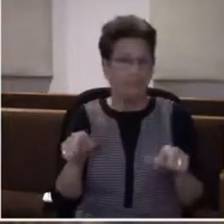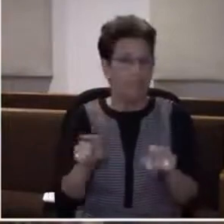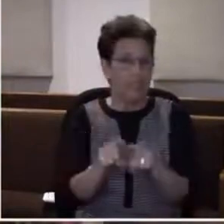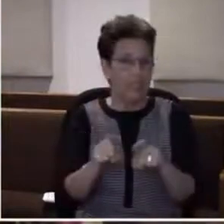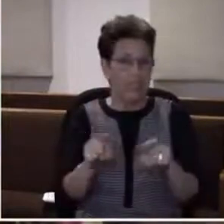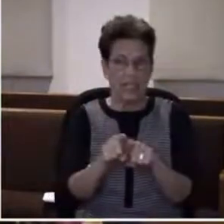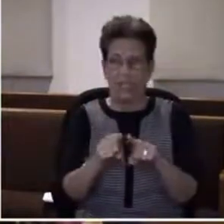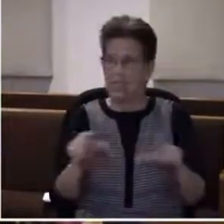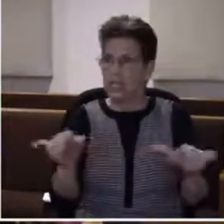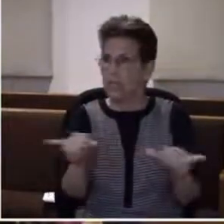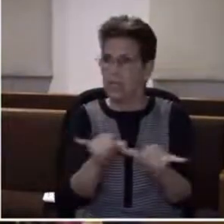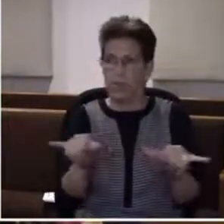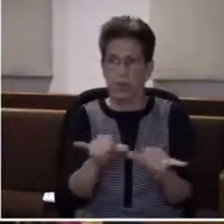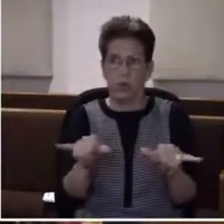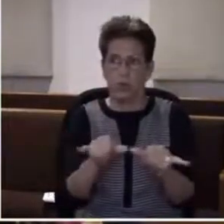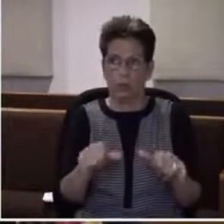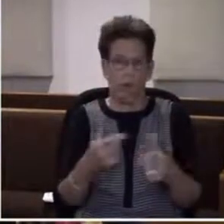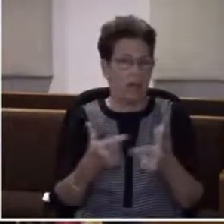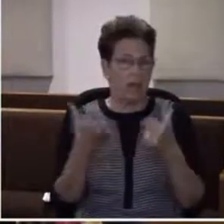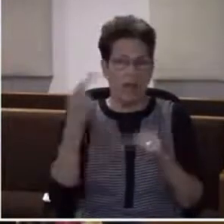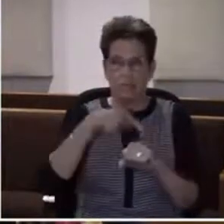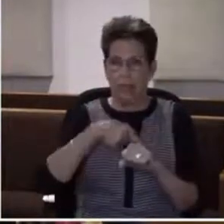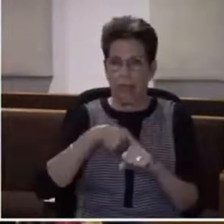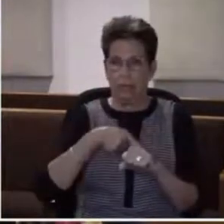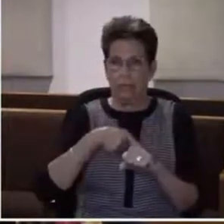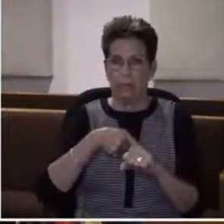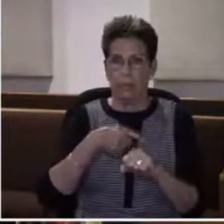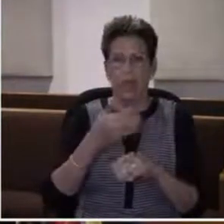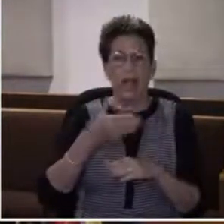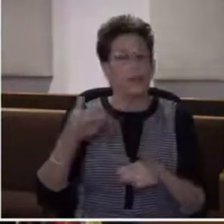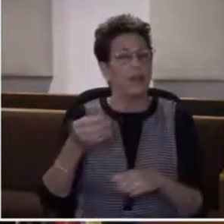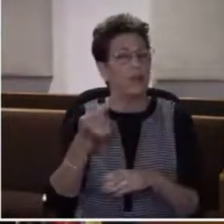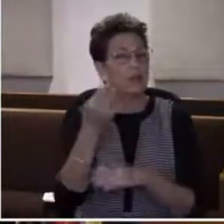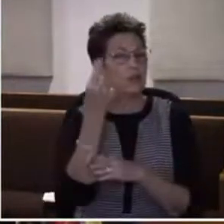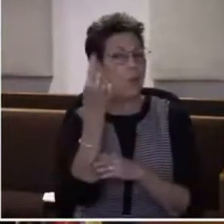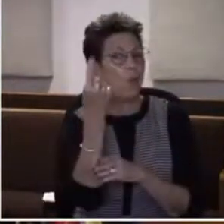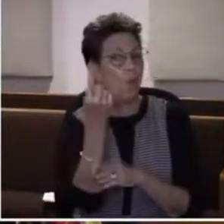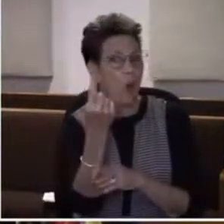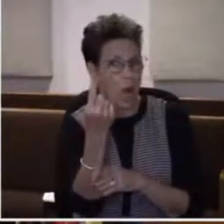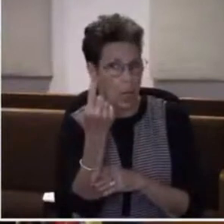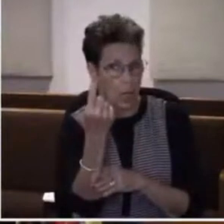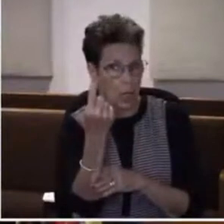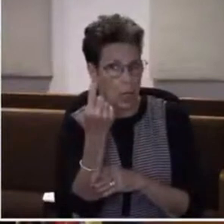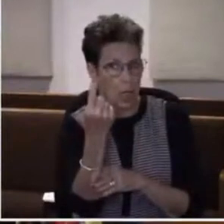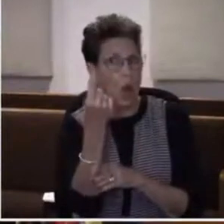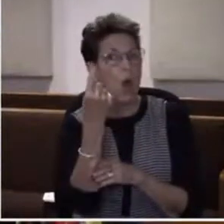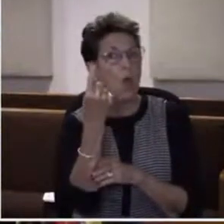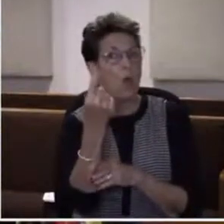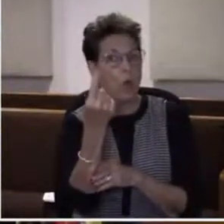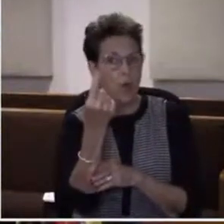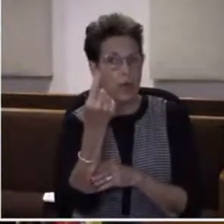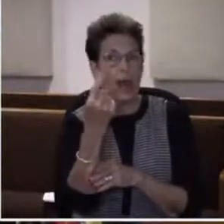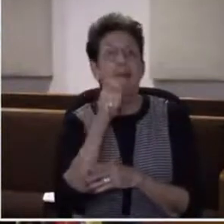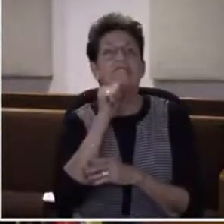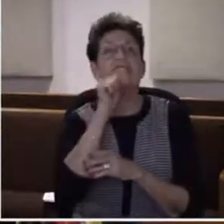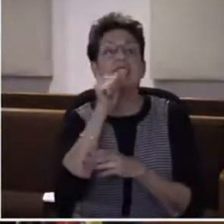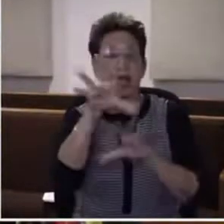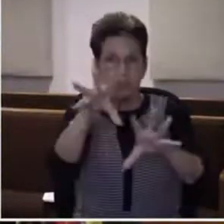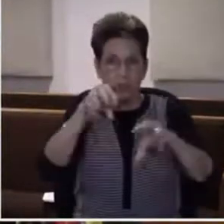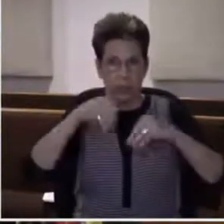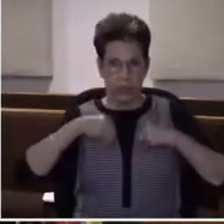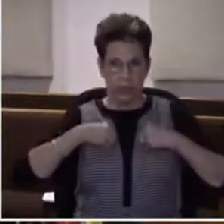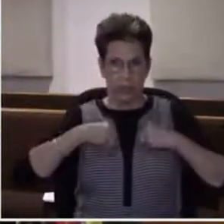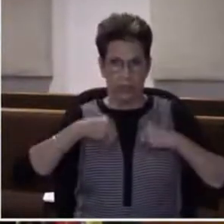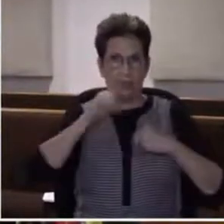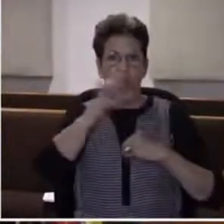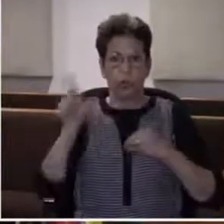say there is one single failure that would equate a lifetime of failure, and that would be not to receive Jesus Christ as your Lord and